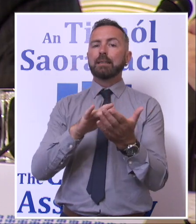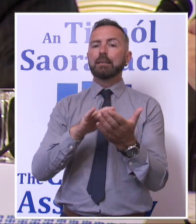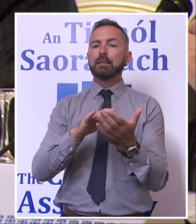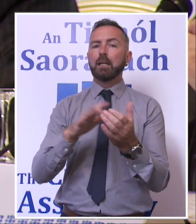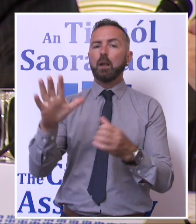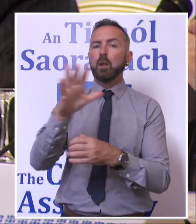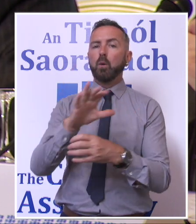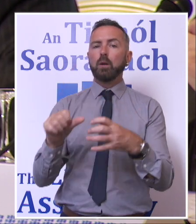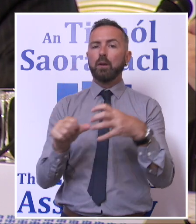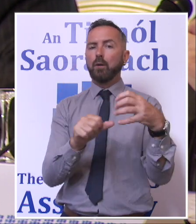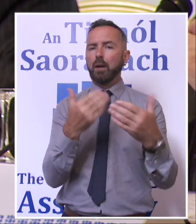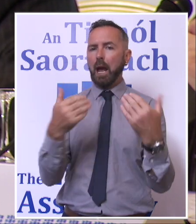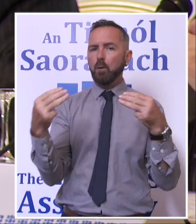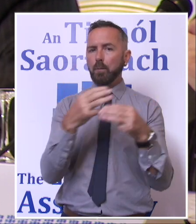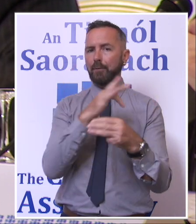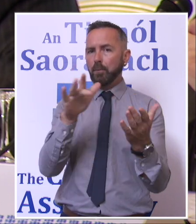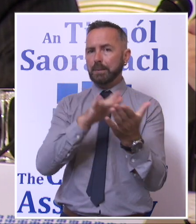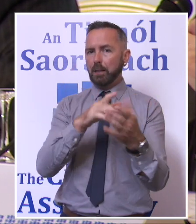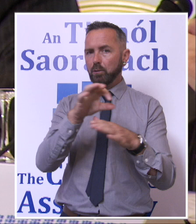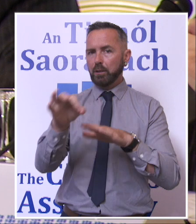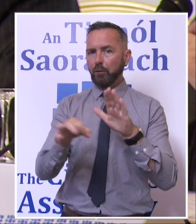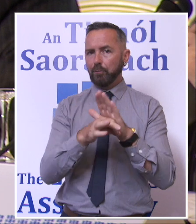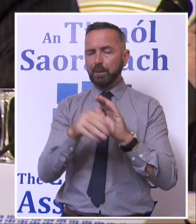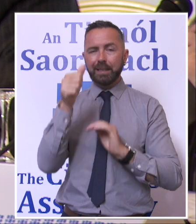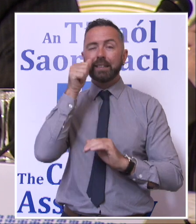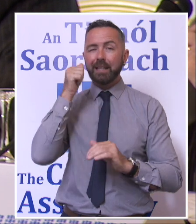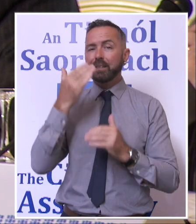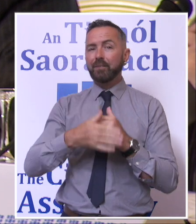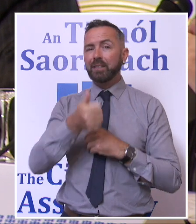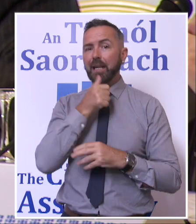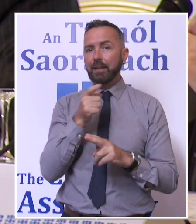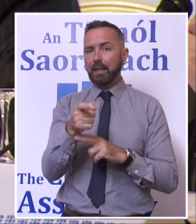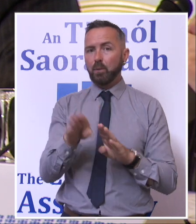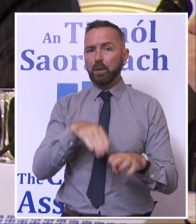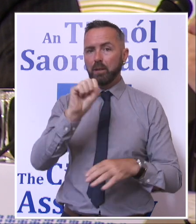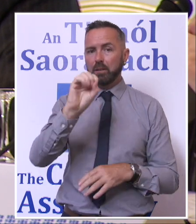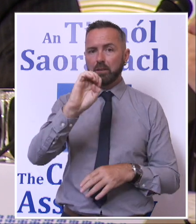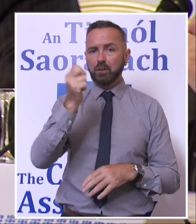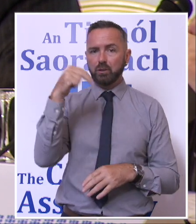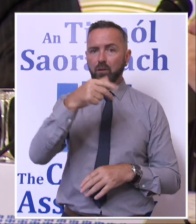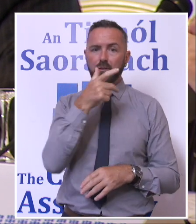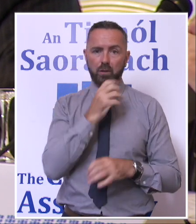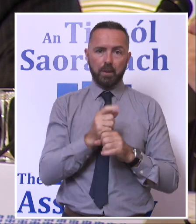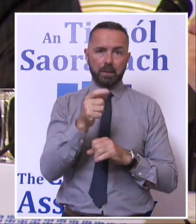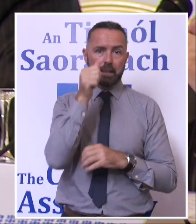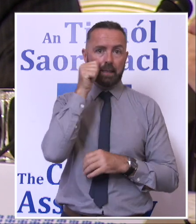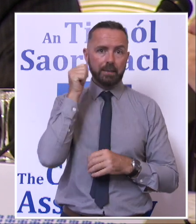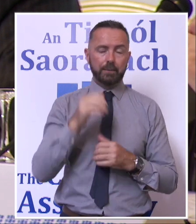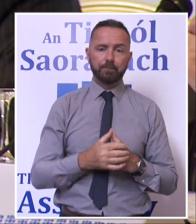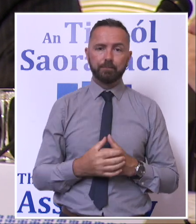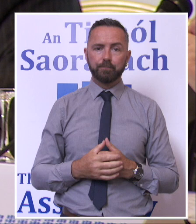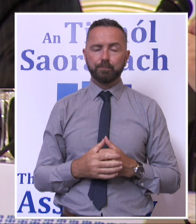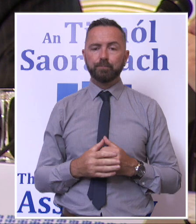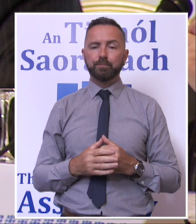protected from central government? Again, I think that was quite well addressed yesterday, and Sean spoke to that, I think, quite powerfully. So